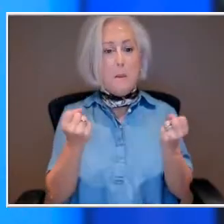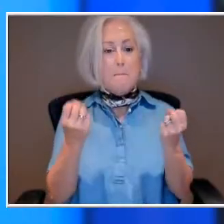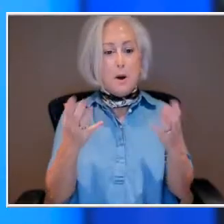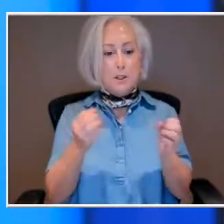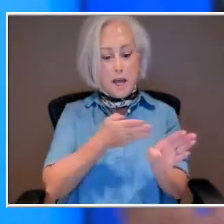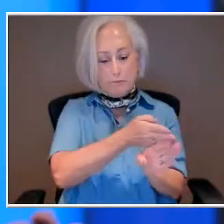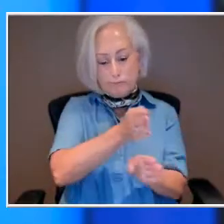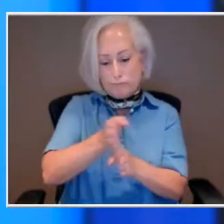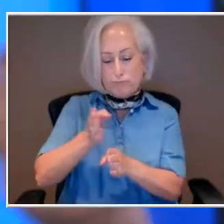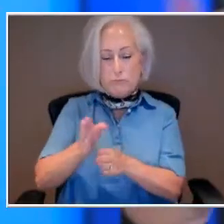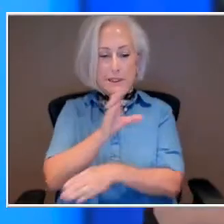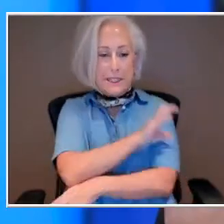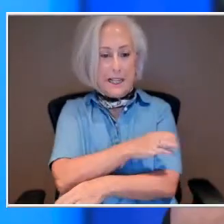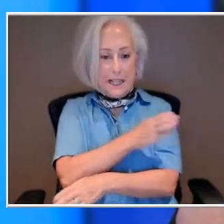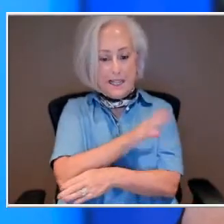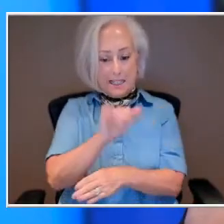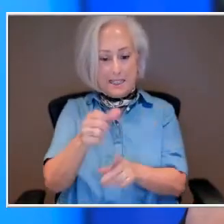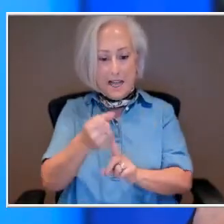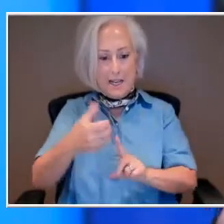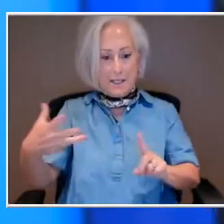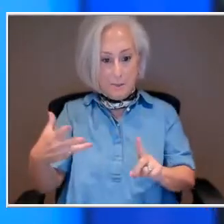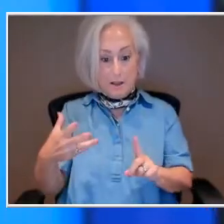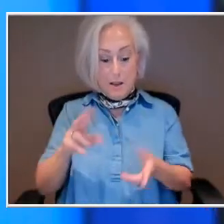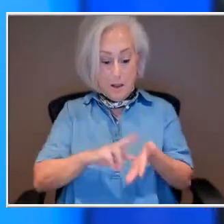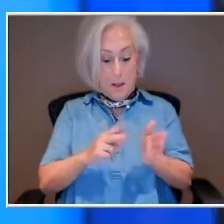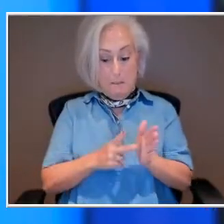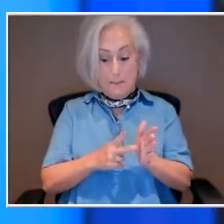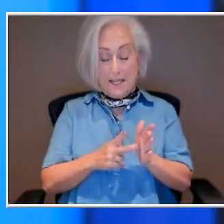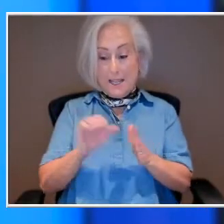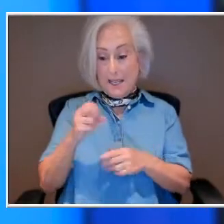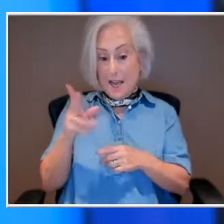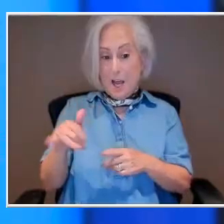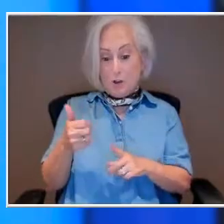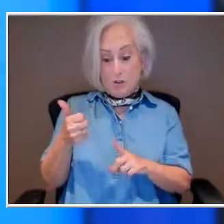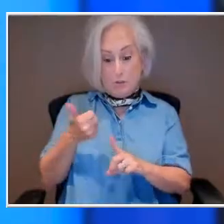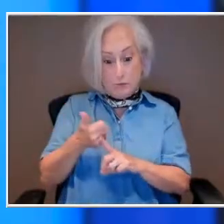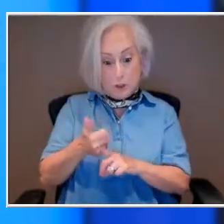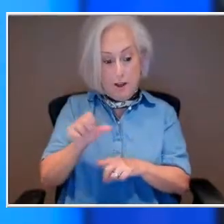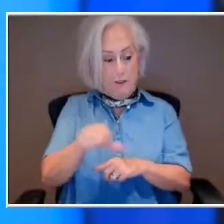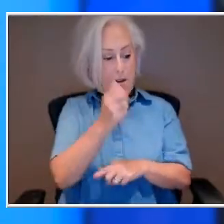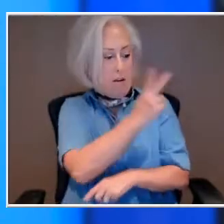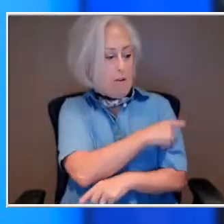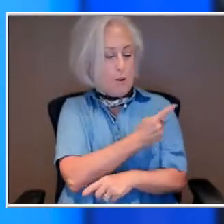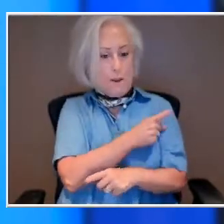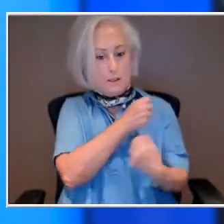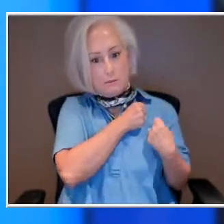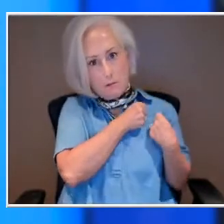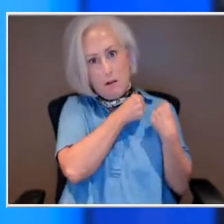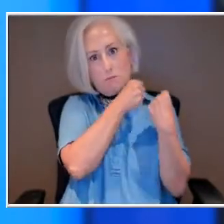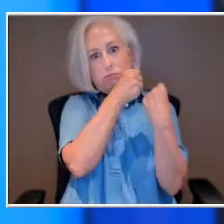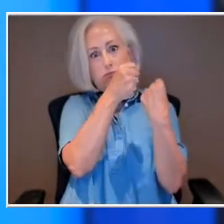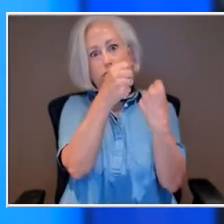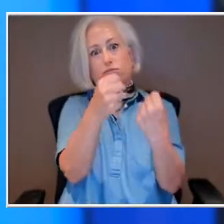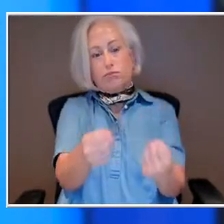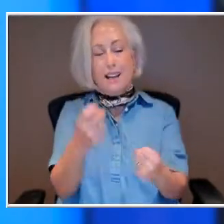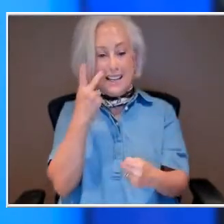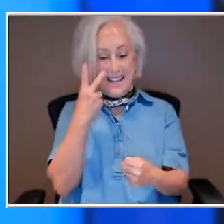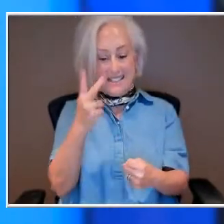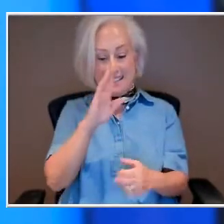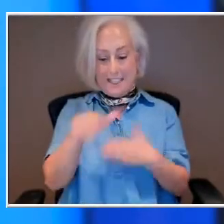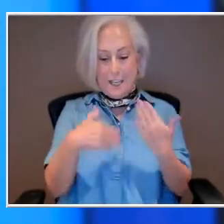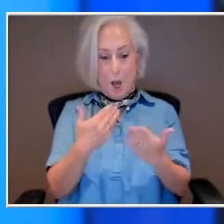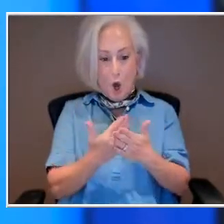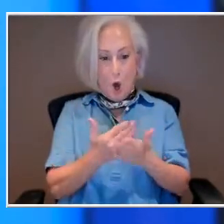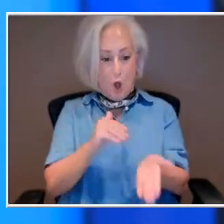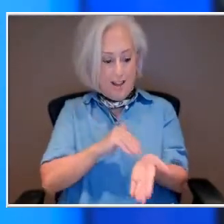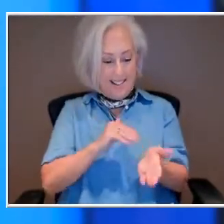those so patients like Ashley that are driving such a distance can see all of their providers from getting their imaging reviewed, any additional